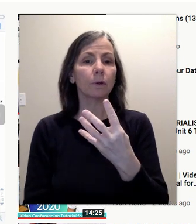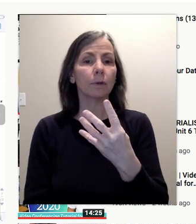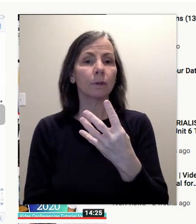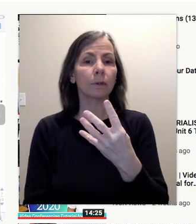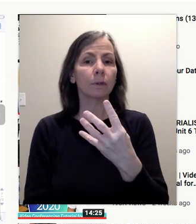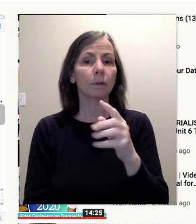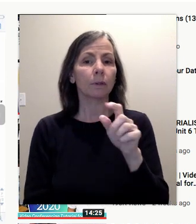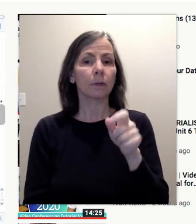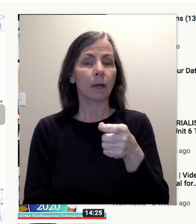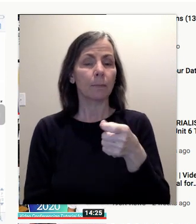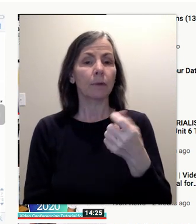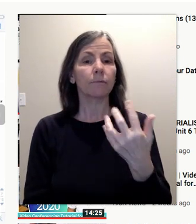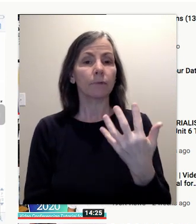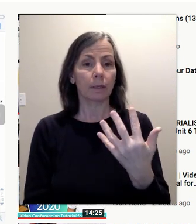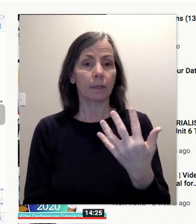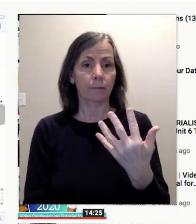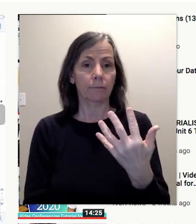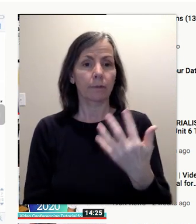5.